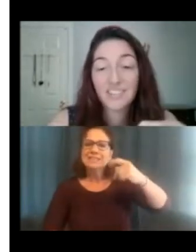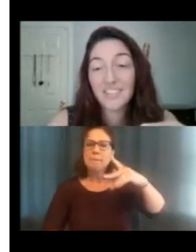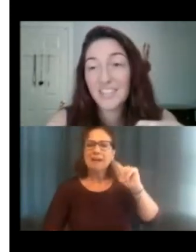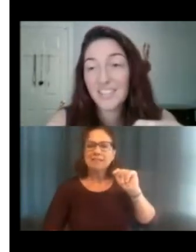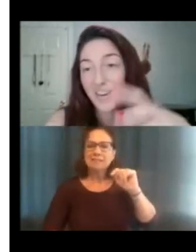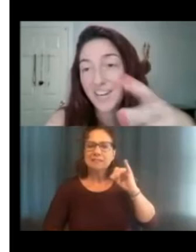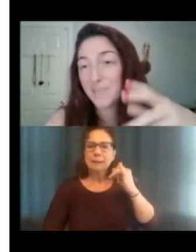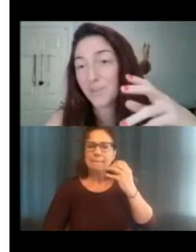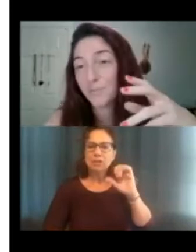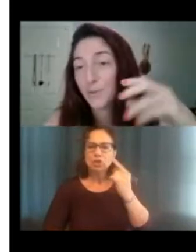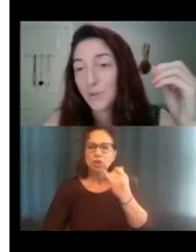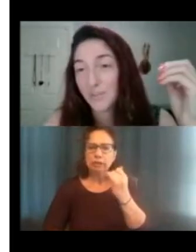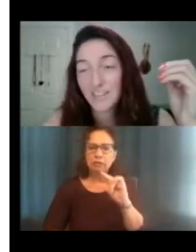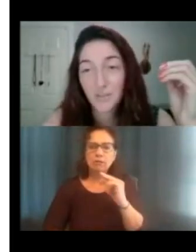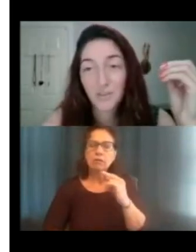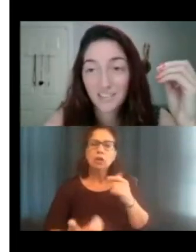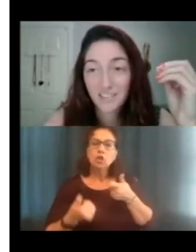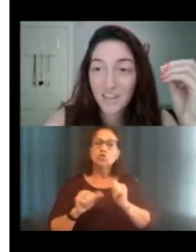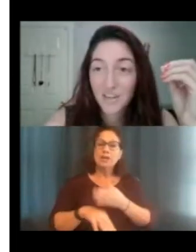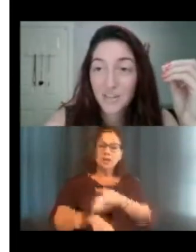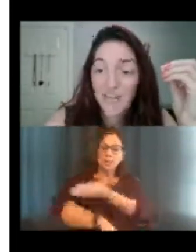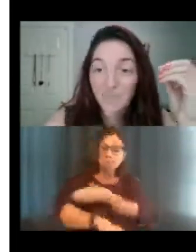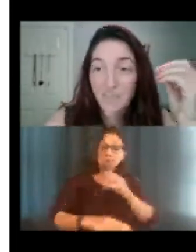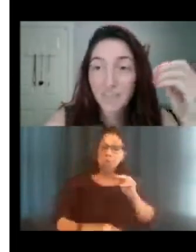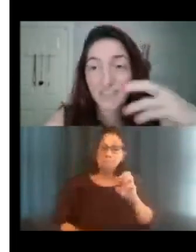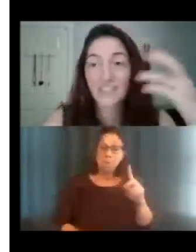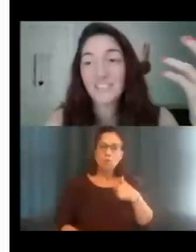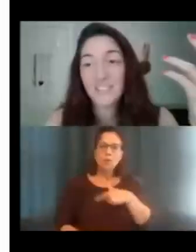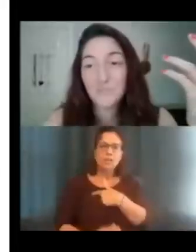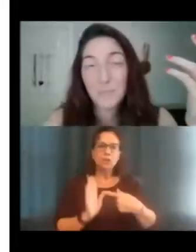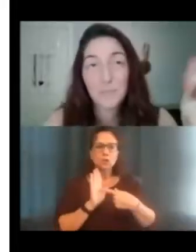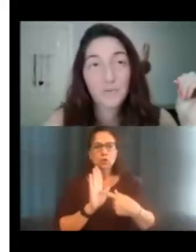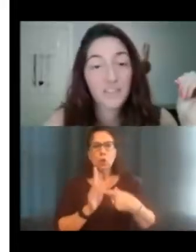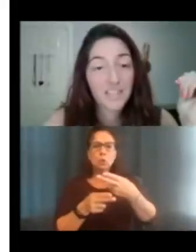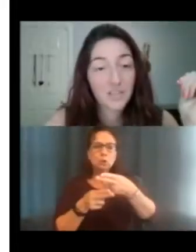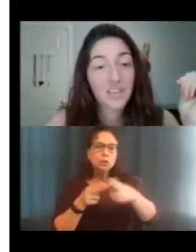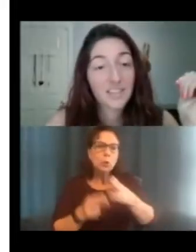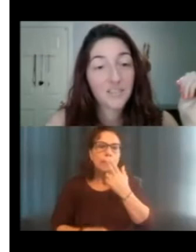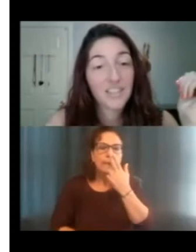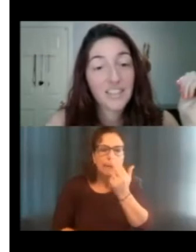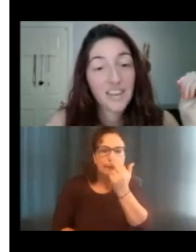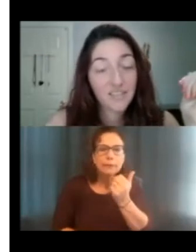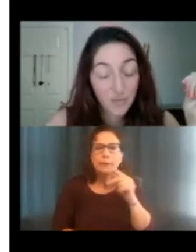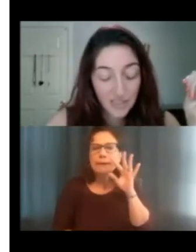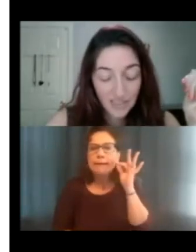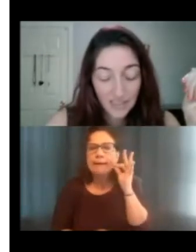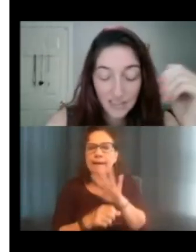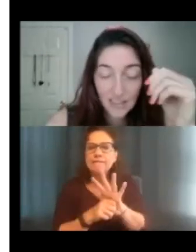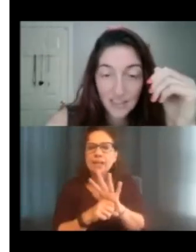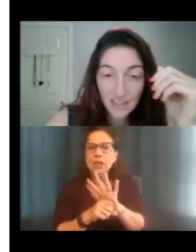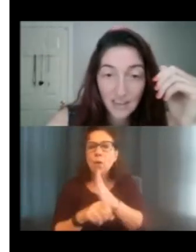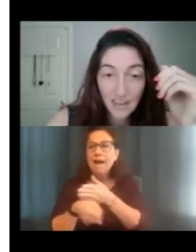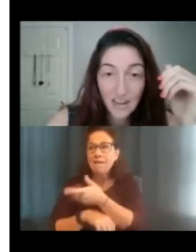also, to try to improve mood, we played a short cartoon cat video to make people feel less distressed after these negative